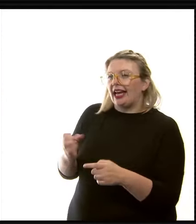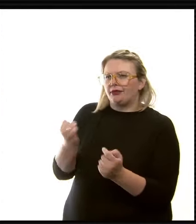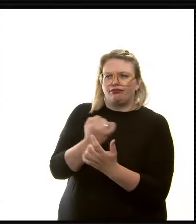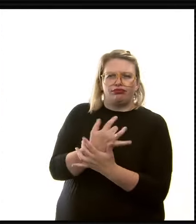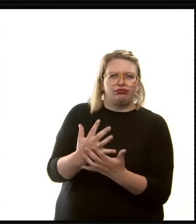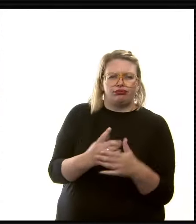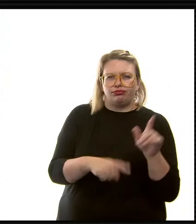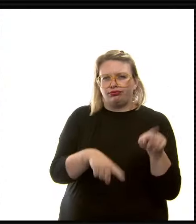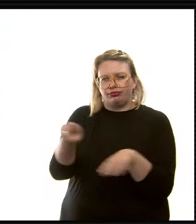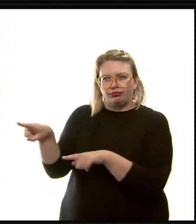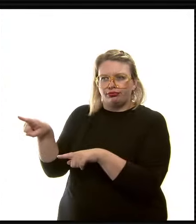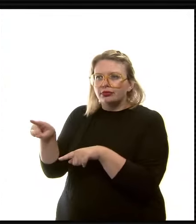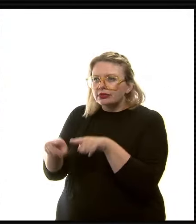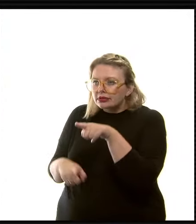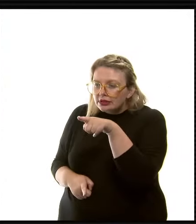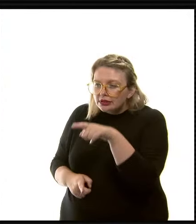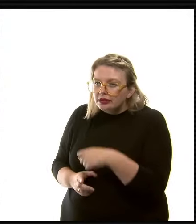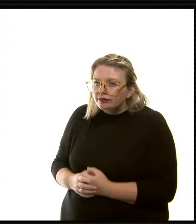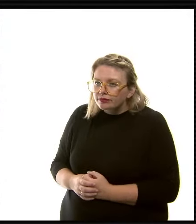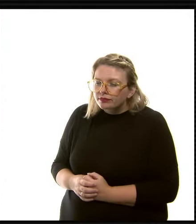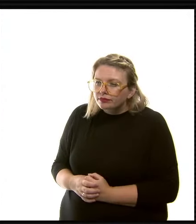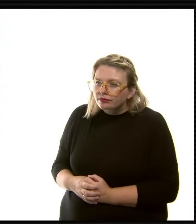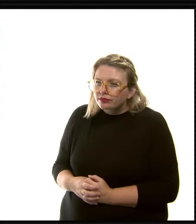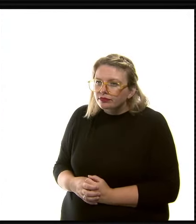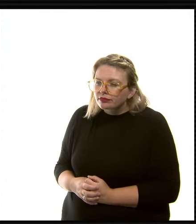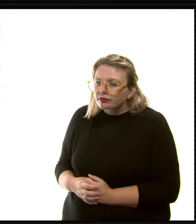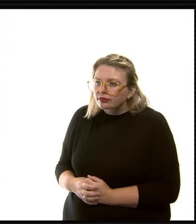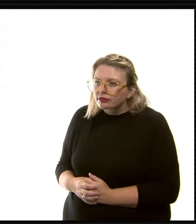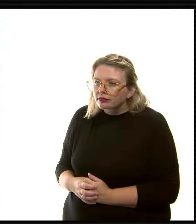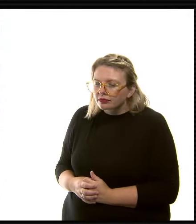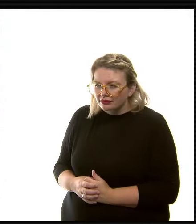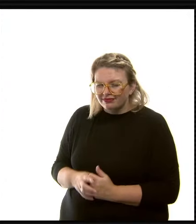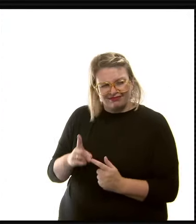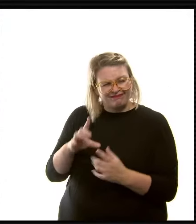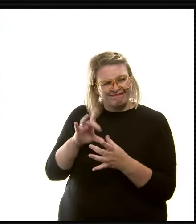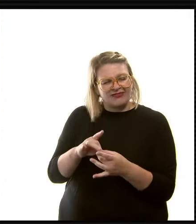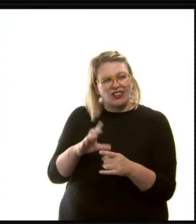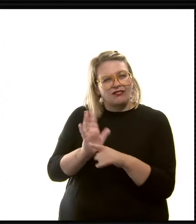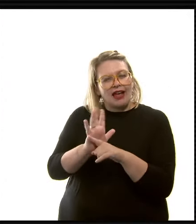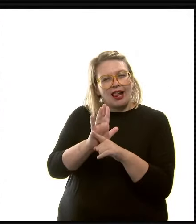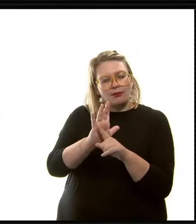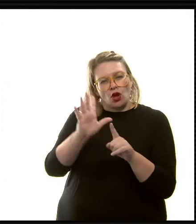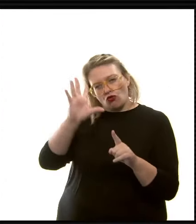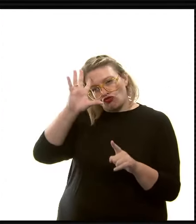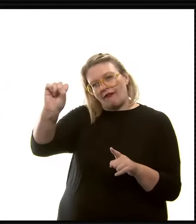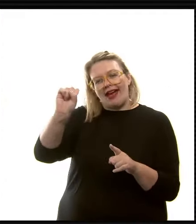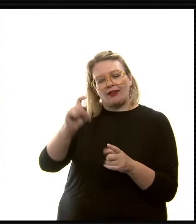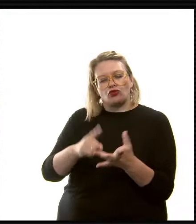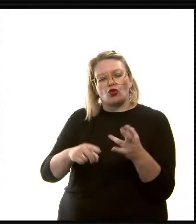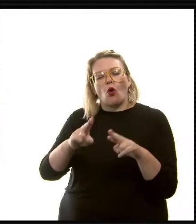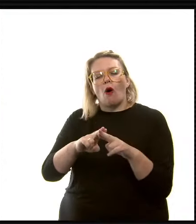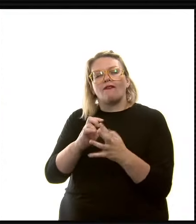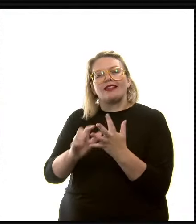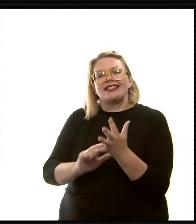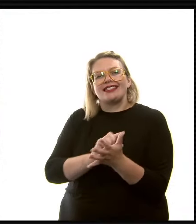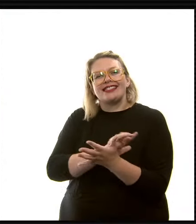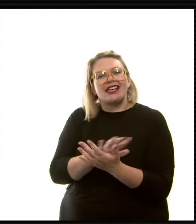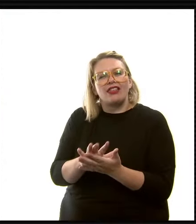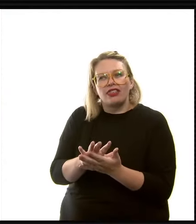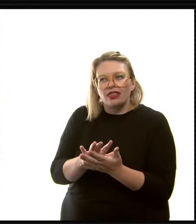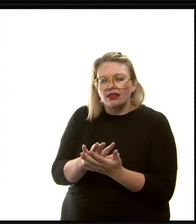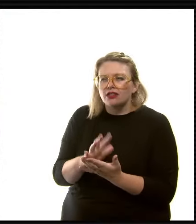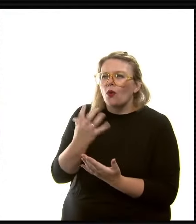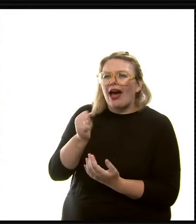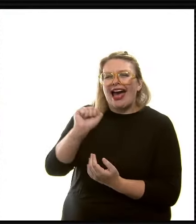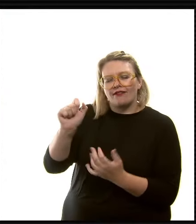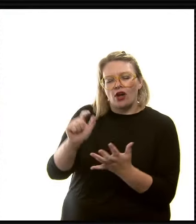We've placed this set during the events of the film Revenge of the Sith. So you're getting Obi-Wan's 2 12th Legion clone troopers.